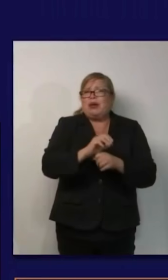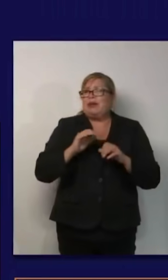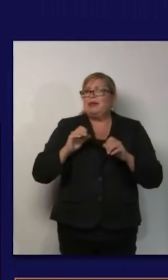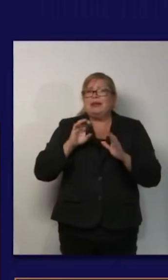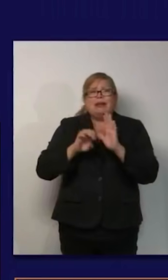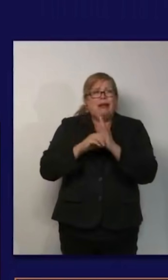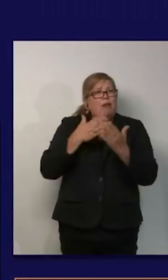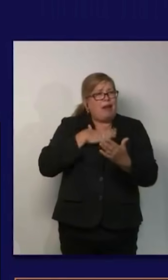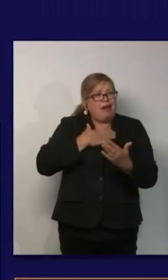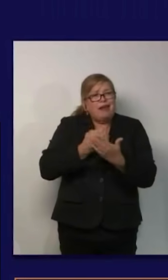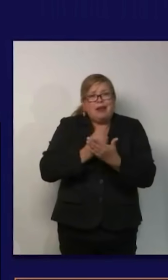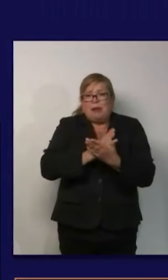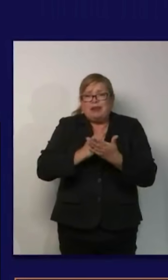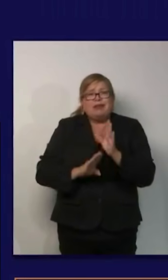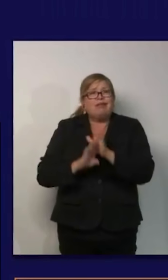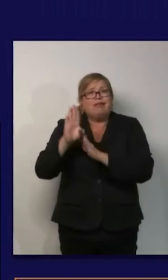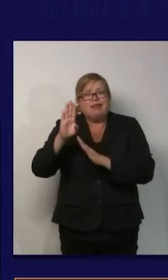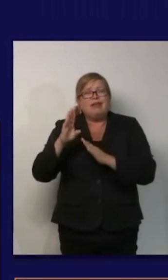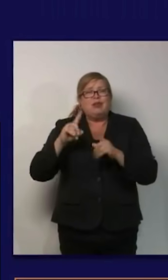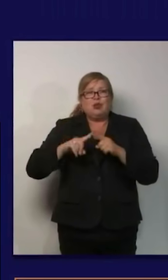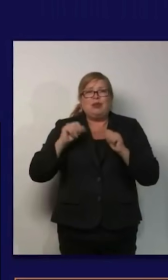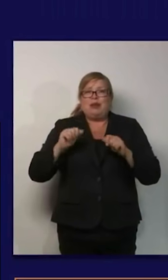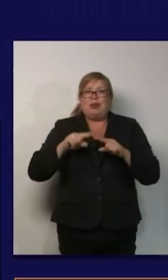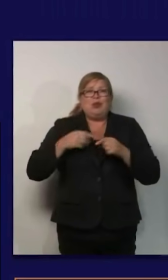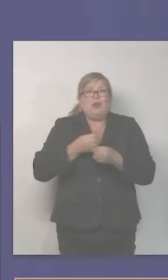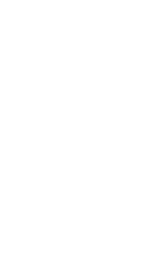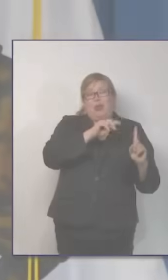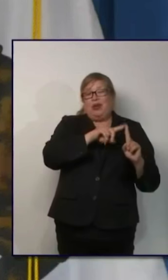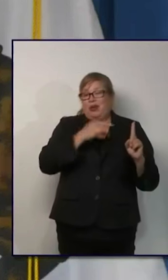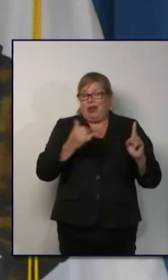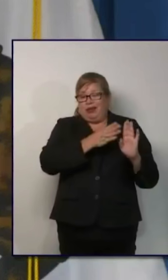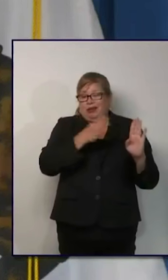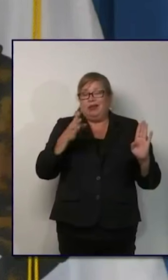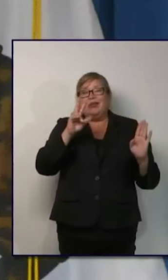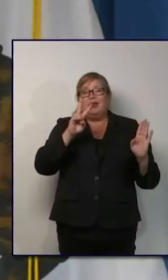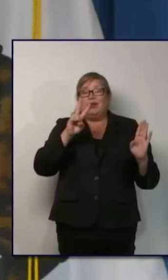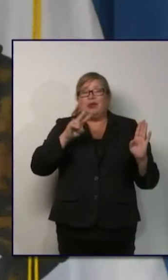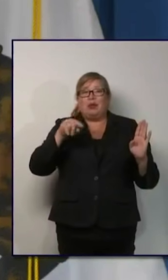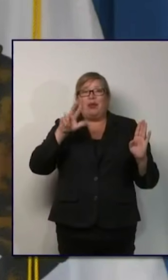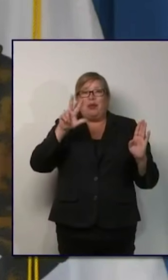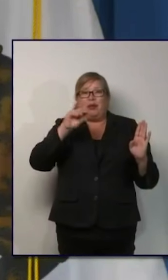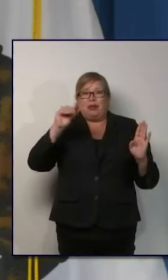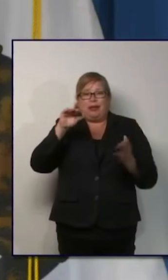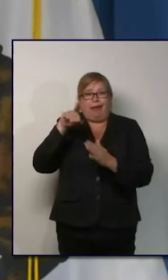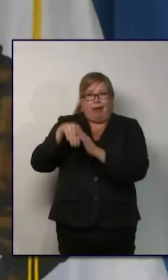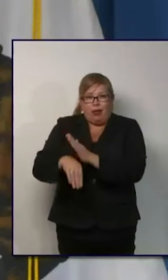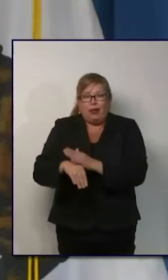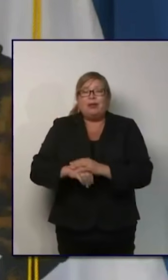and once again provide for their family and their future. The budget we put out today is